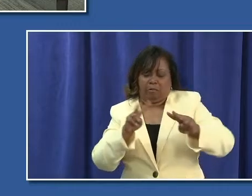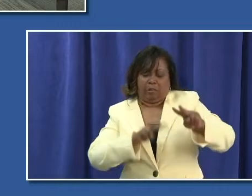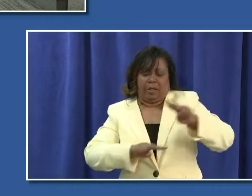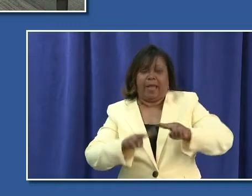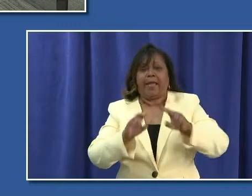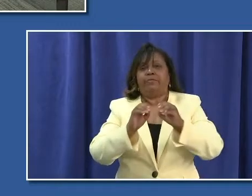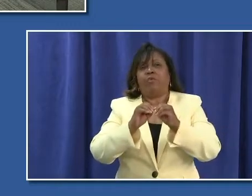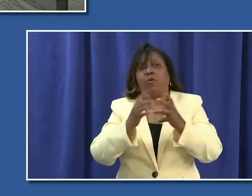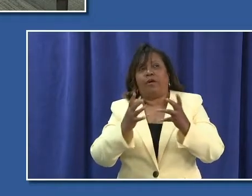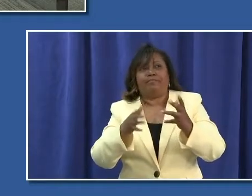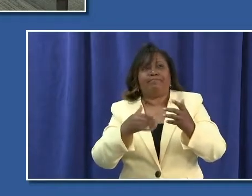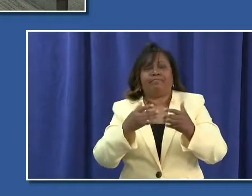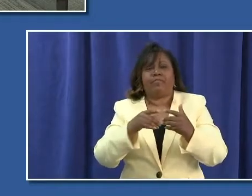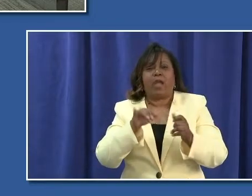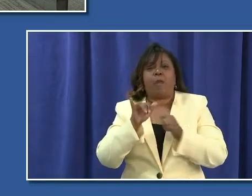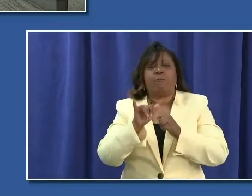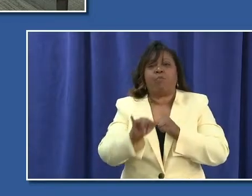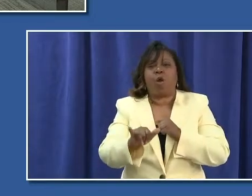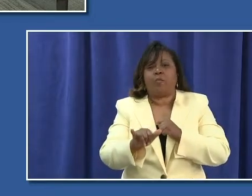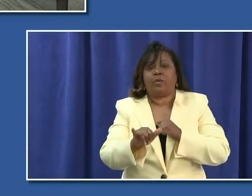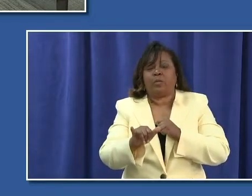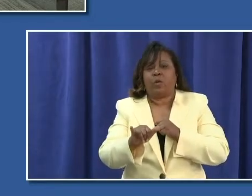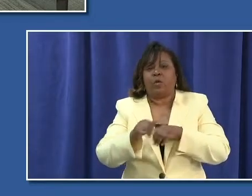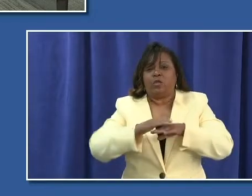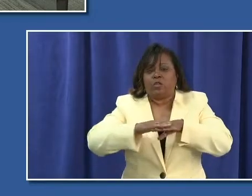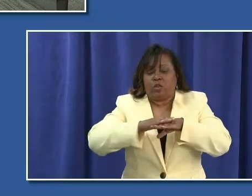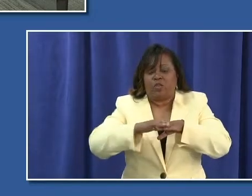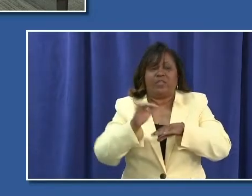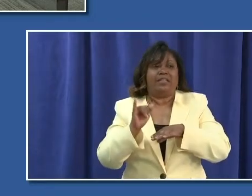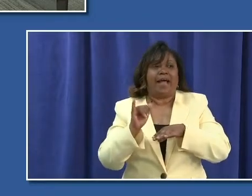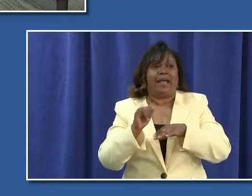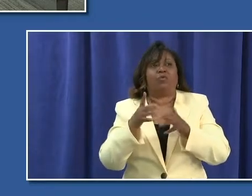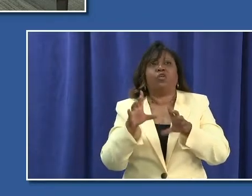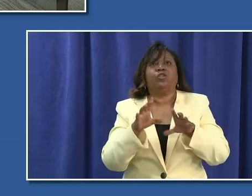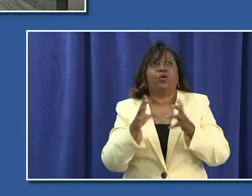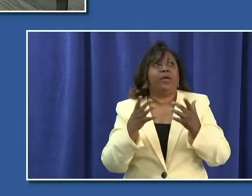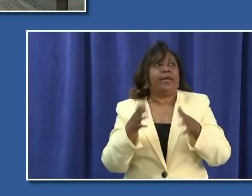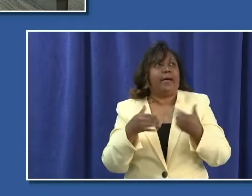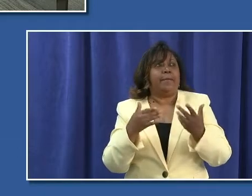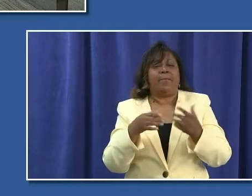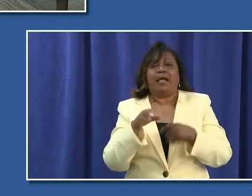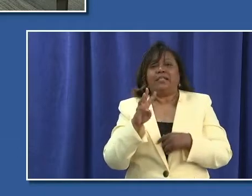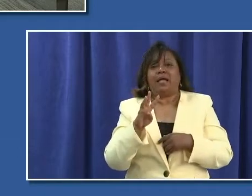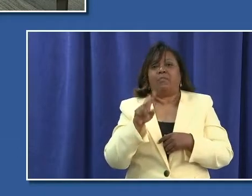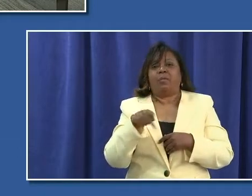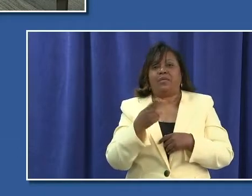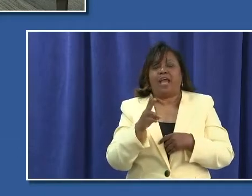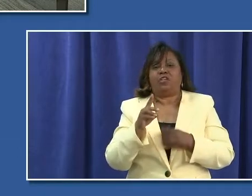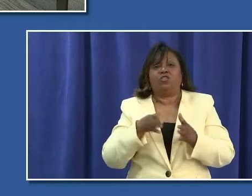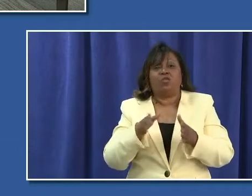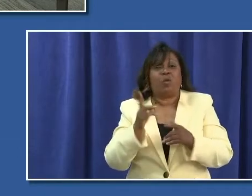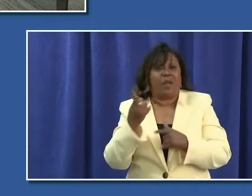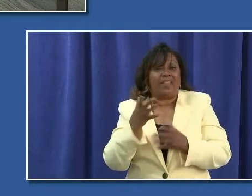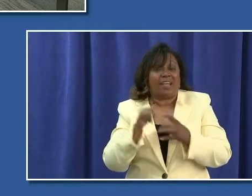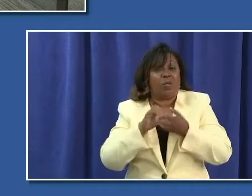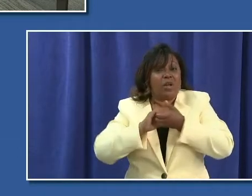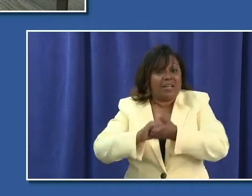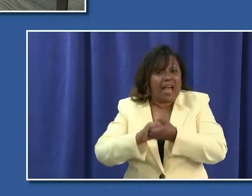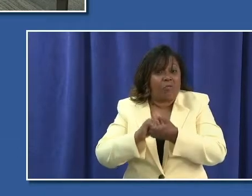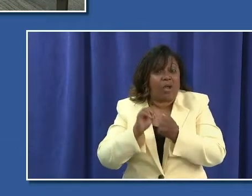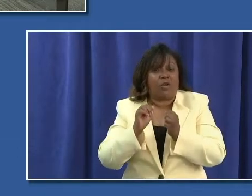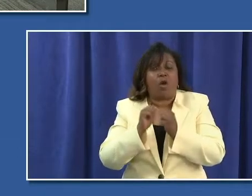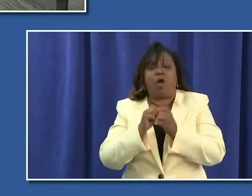at more permeable surfaces. For instance, we're doing WPA streets, which is one of the things that we collaborate on,